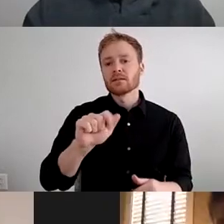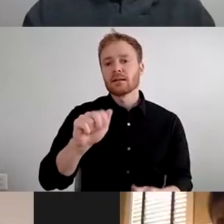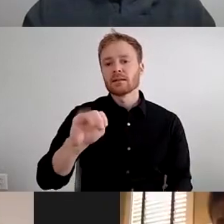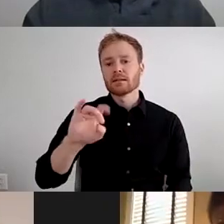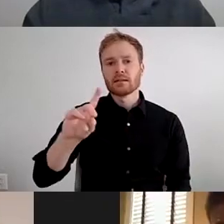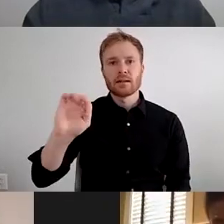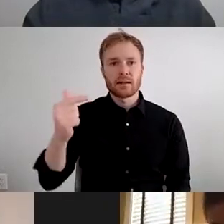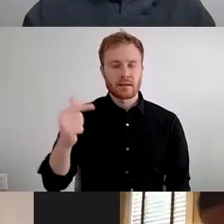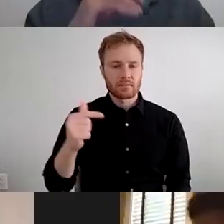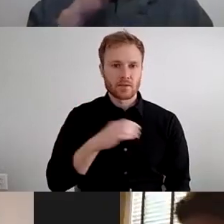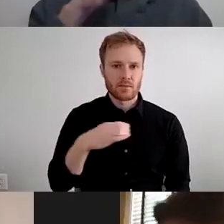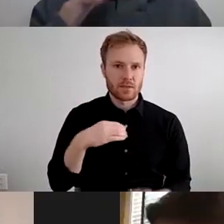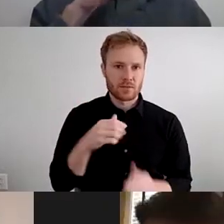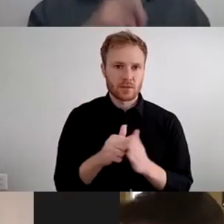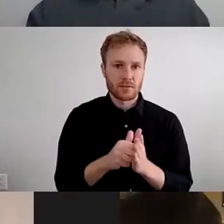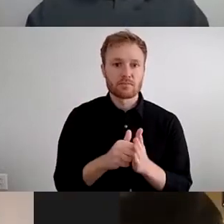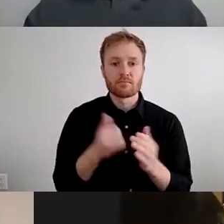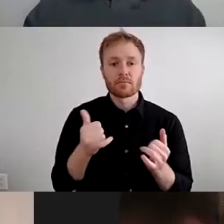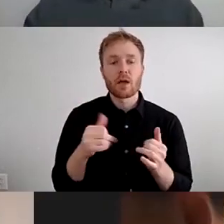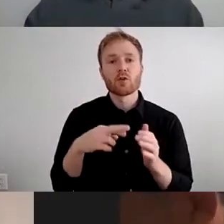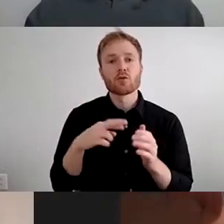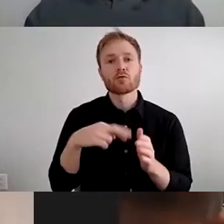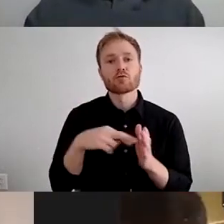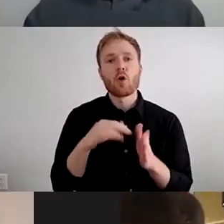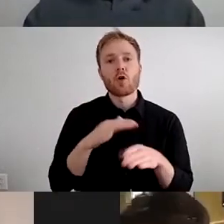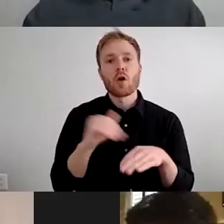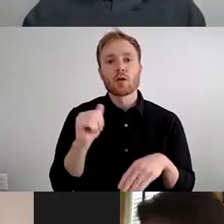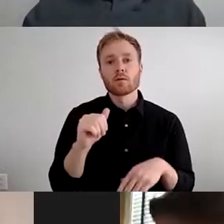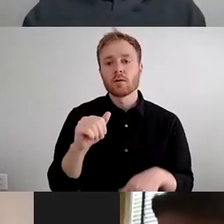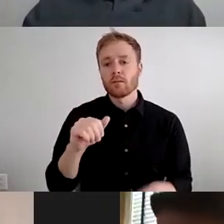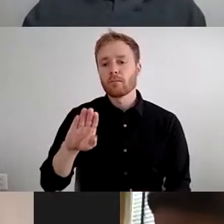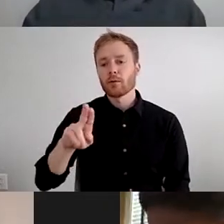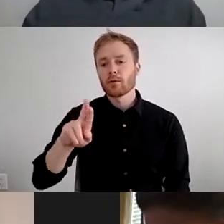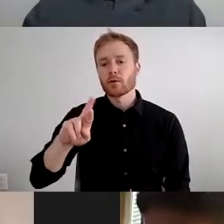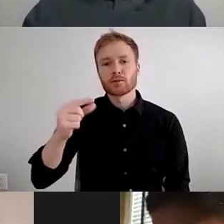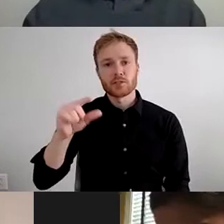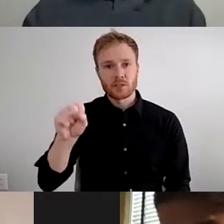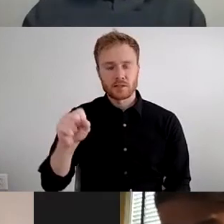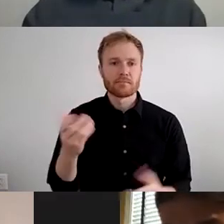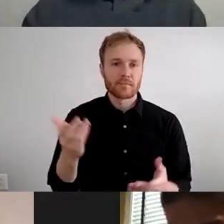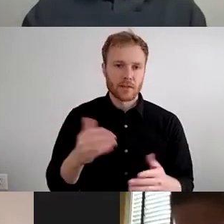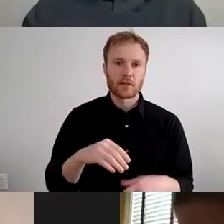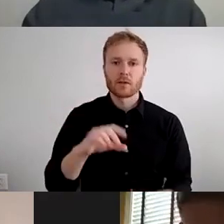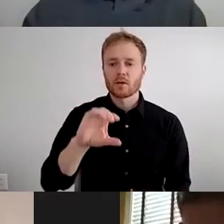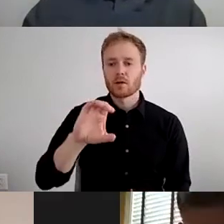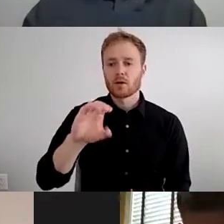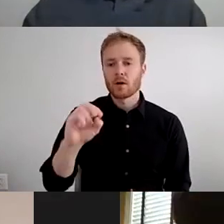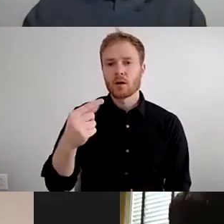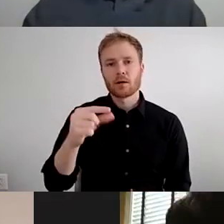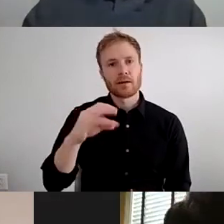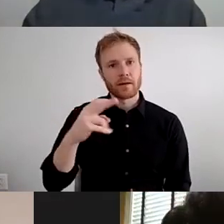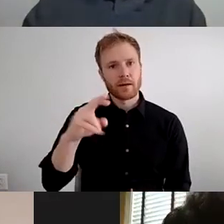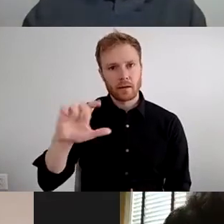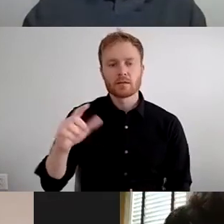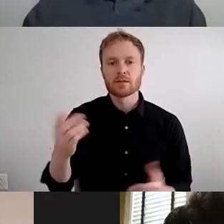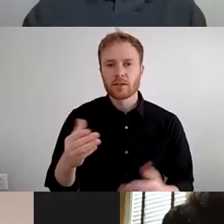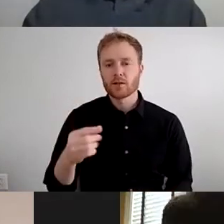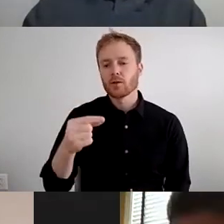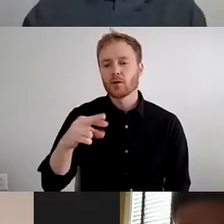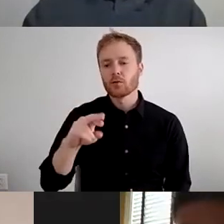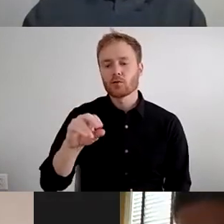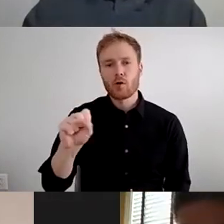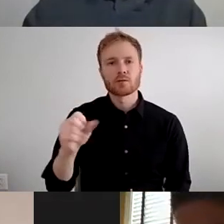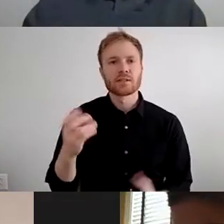Reverend Burgess. Here. Mr. Coghill. Here. Ms. Gross. Here. Mr.